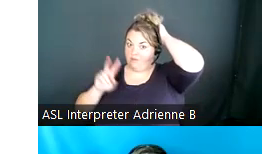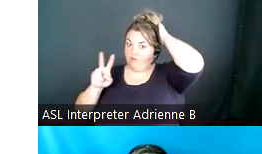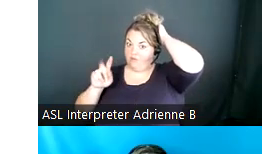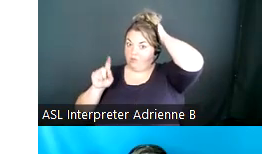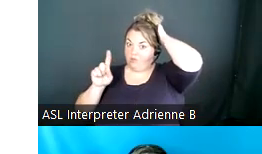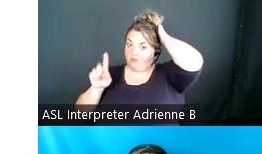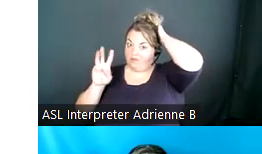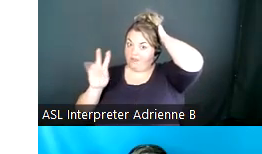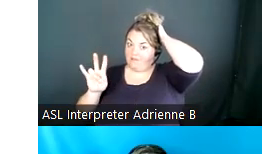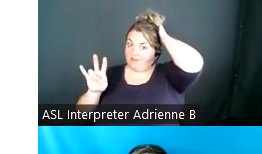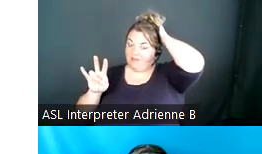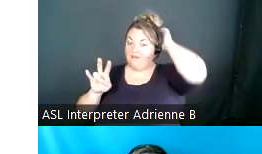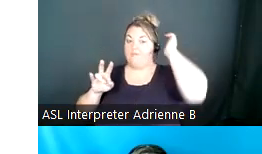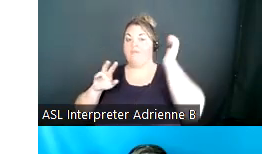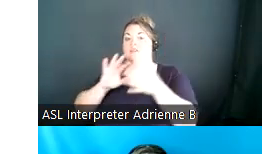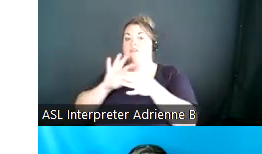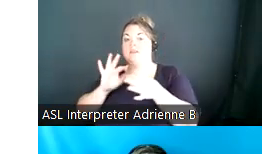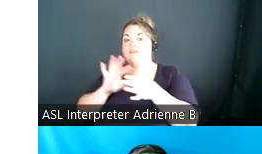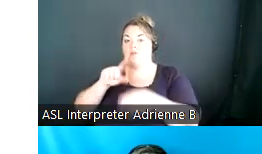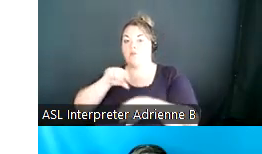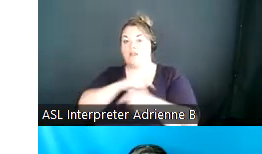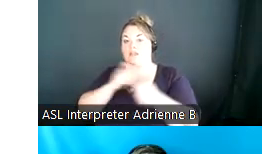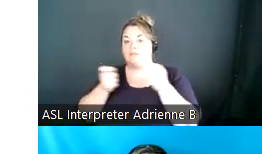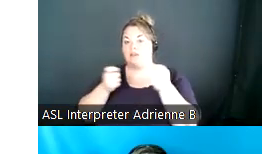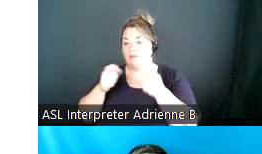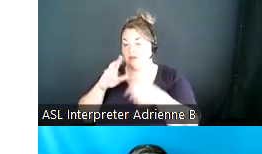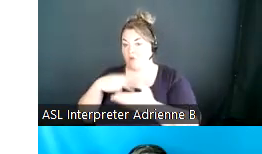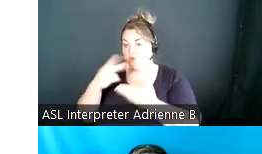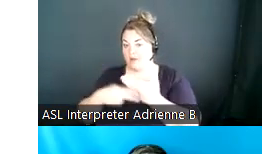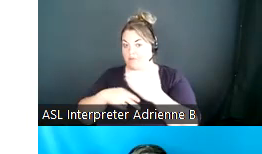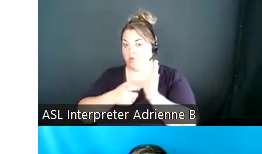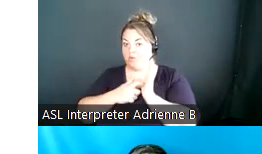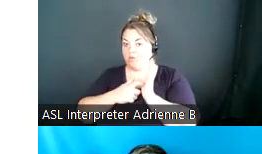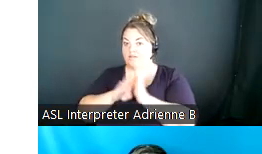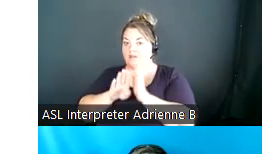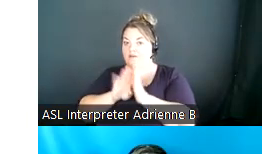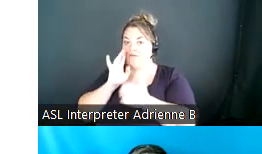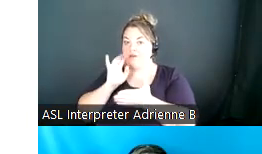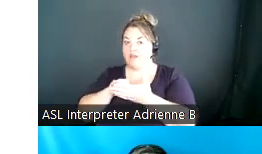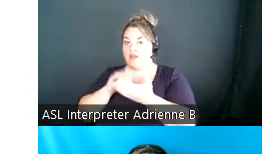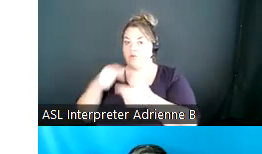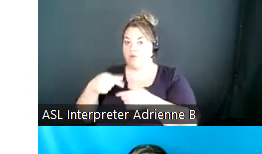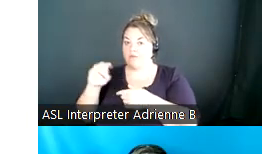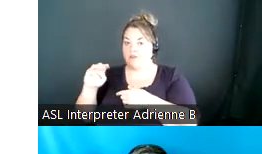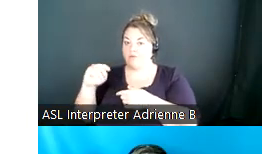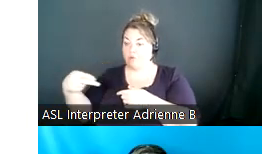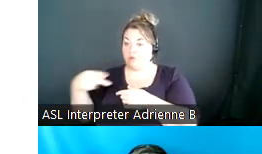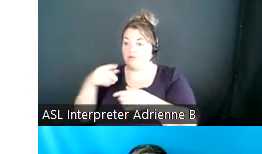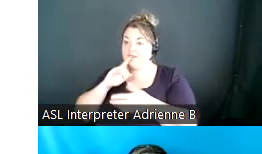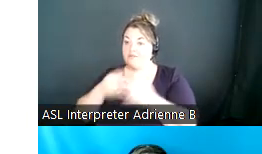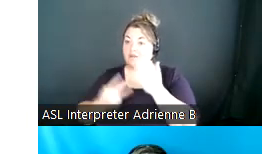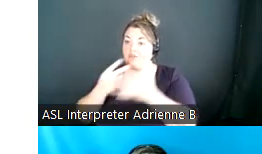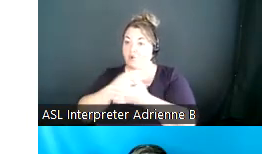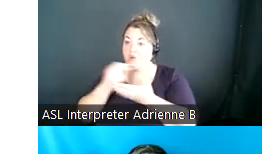2.17 speaks to the quality management program, requires development of that quality management program that is reviewed and